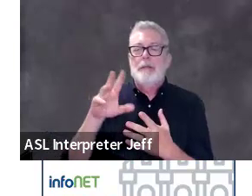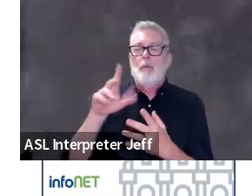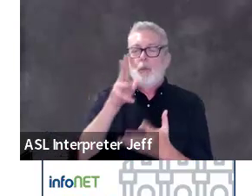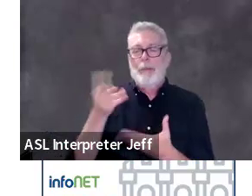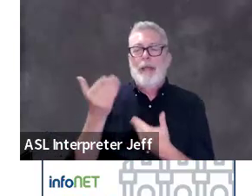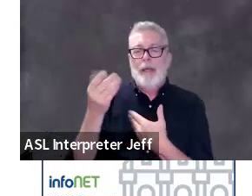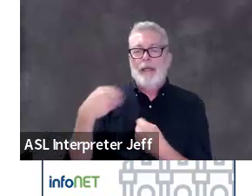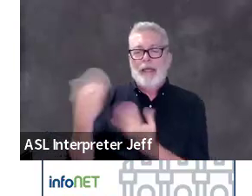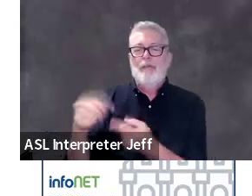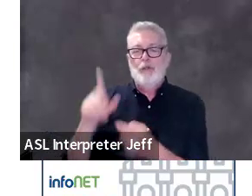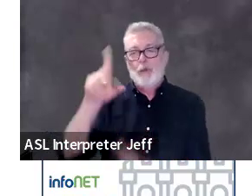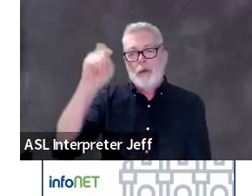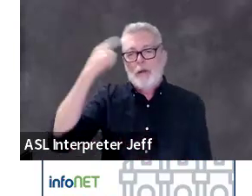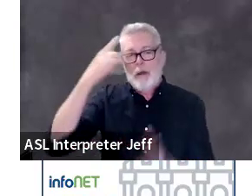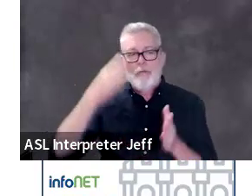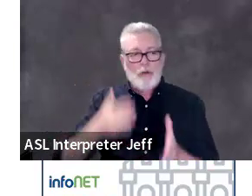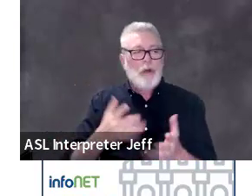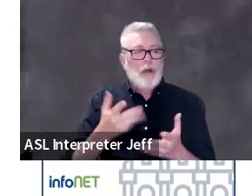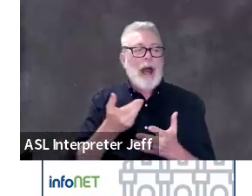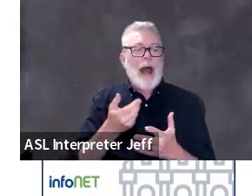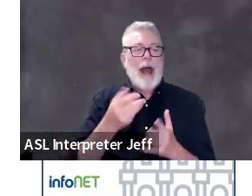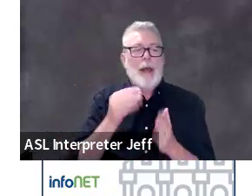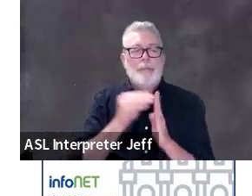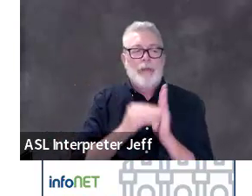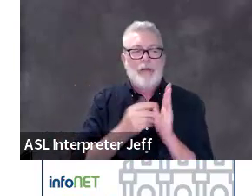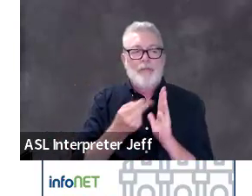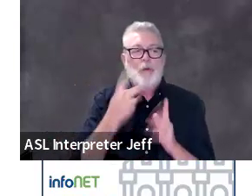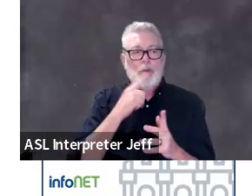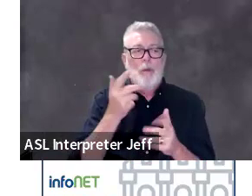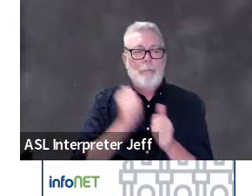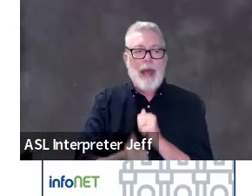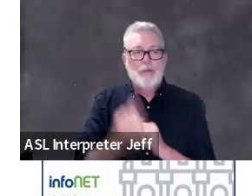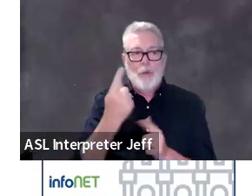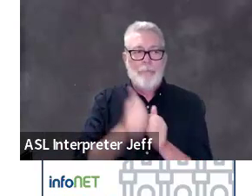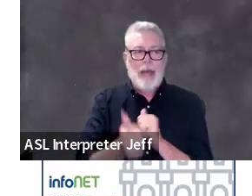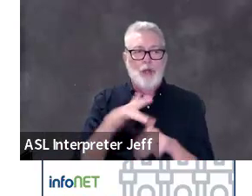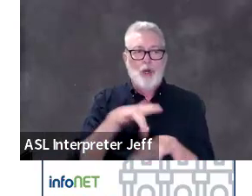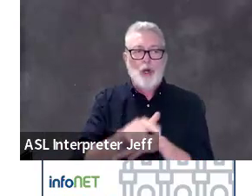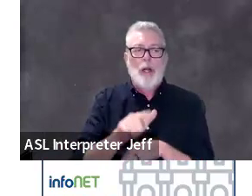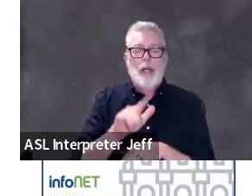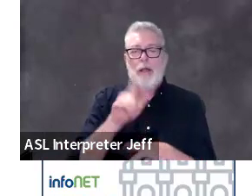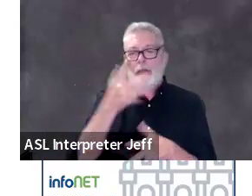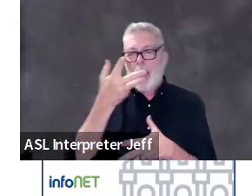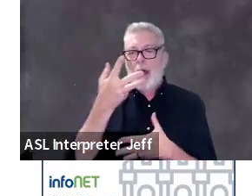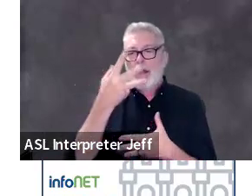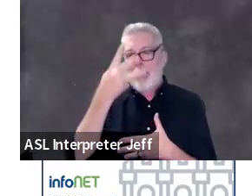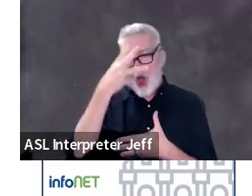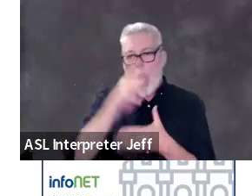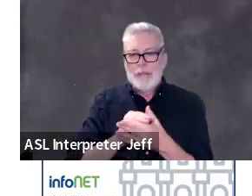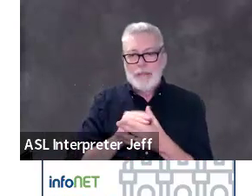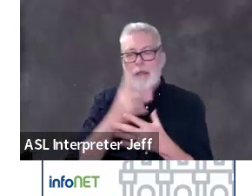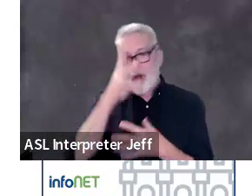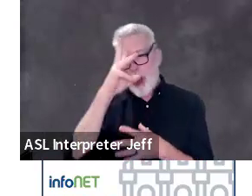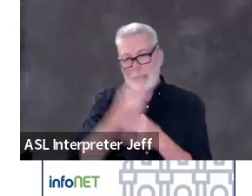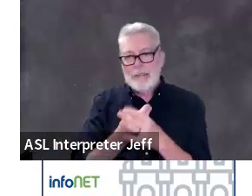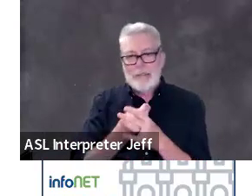of those that are have passed. One passed early on, the autism spectrum disorder coverage